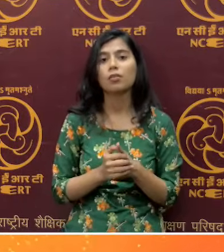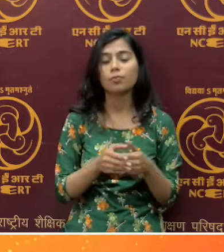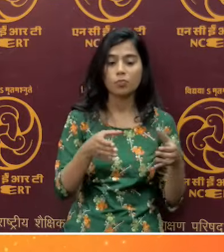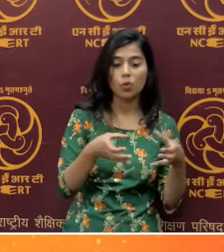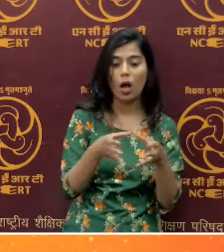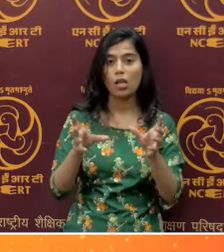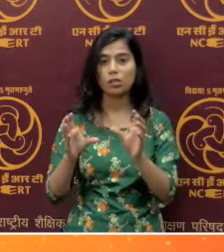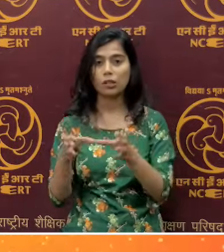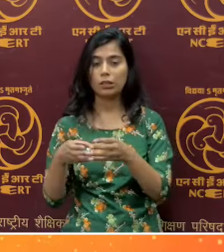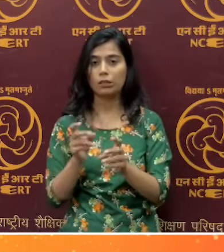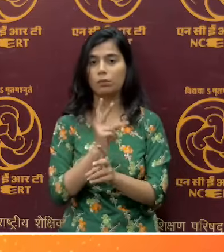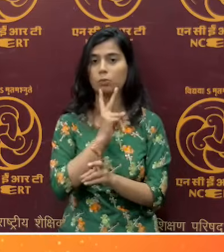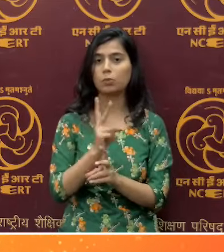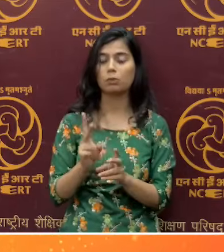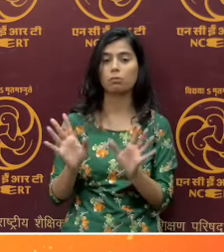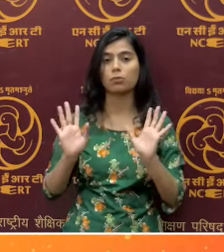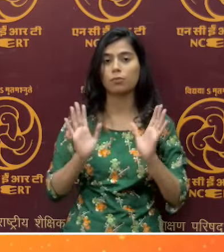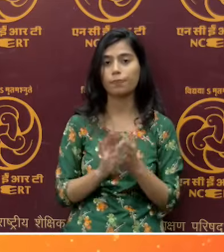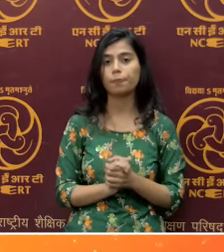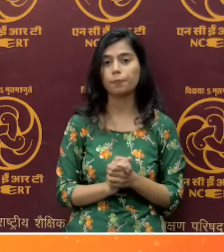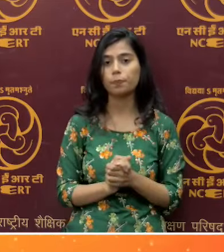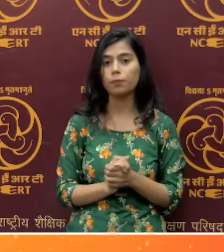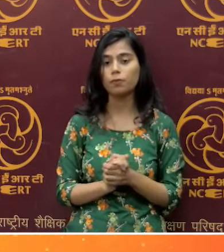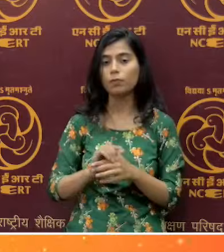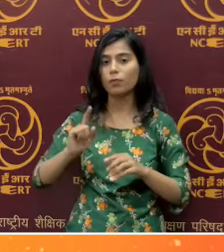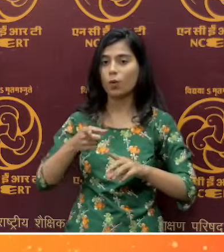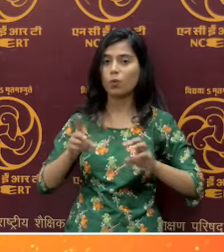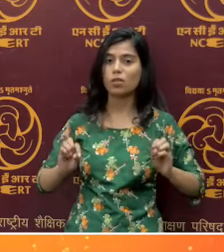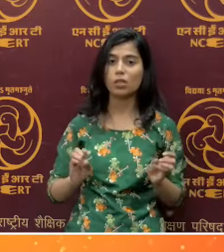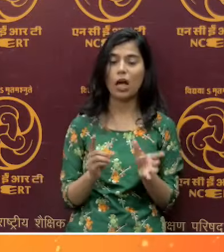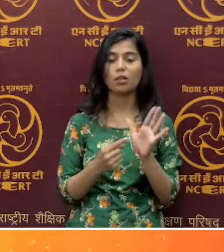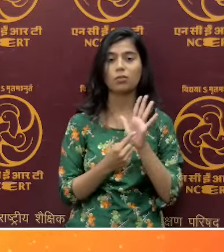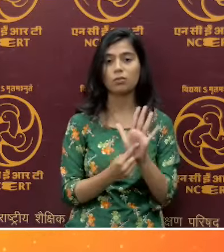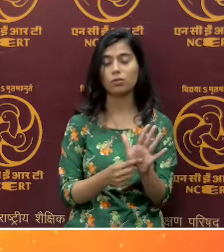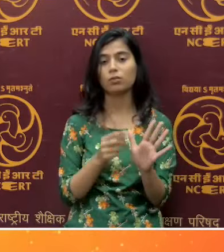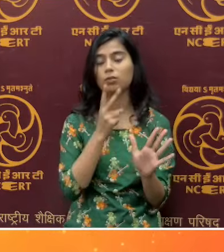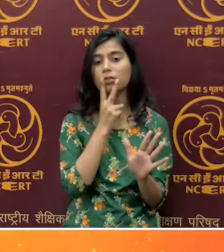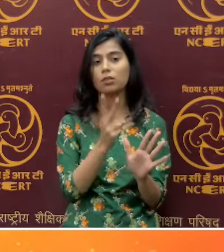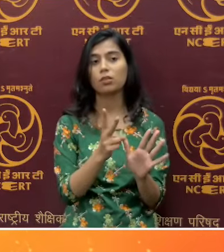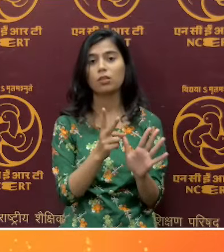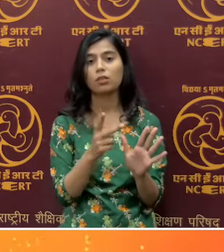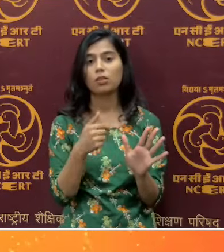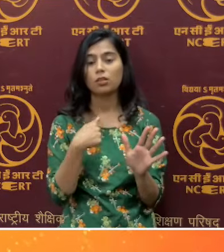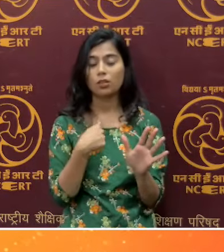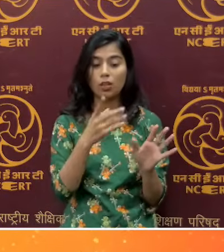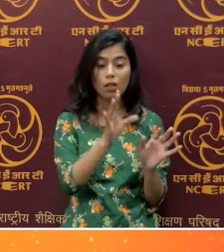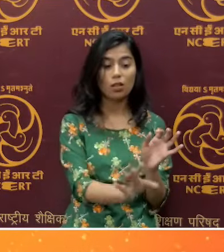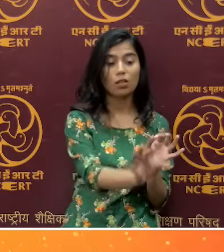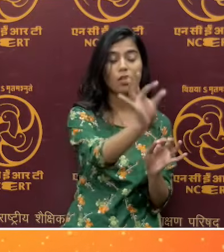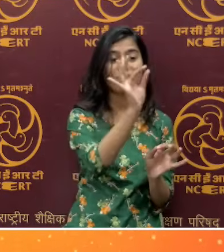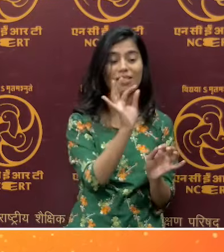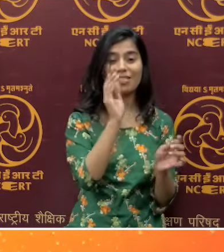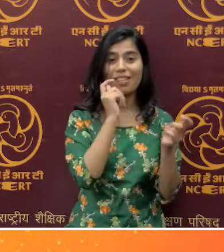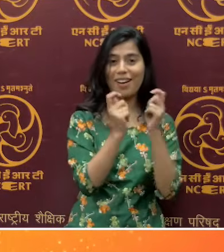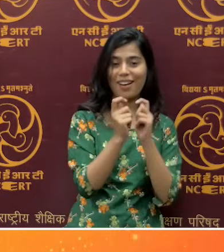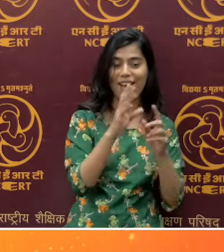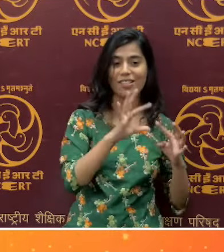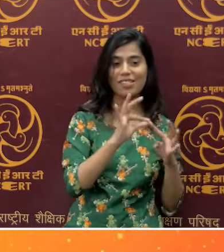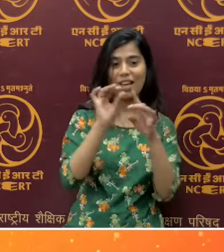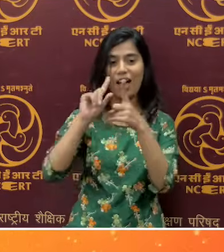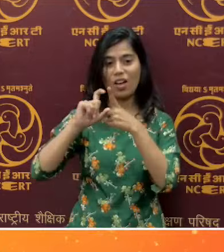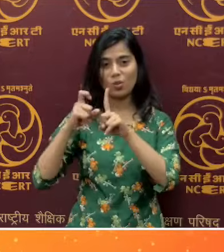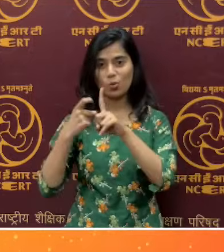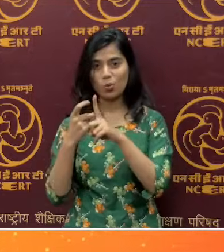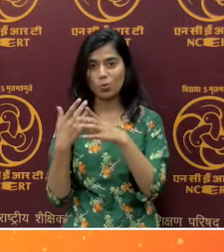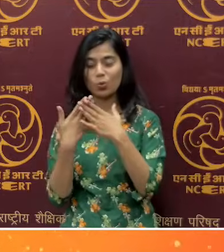Great. Okay. So let's start with the demo. Yes, now I select role as a special educator. When I select